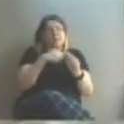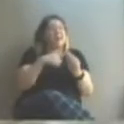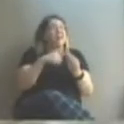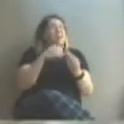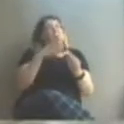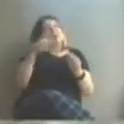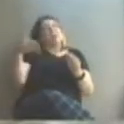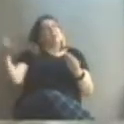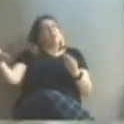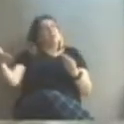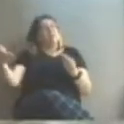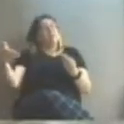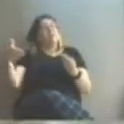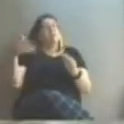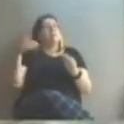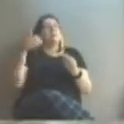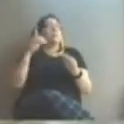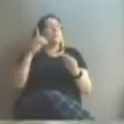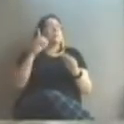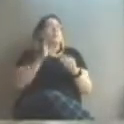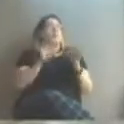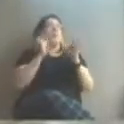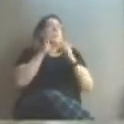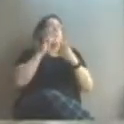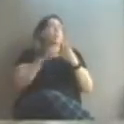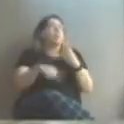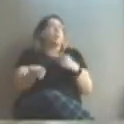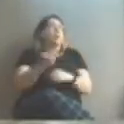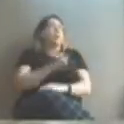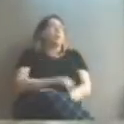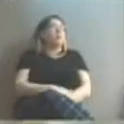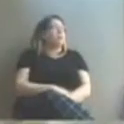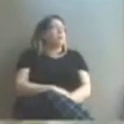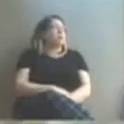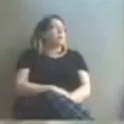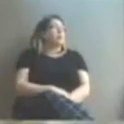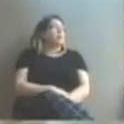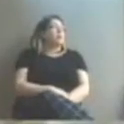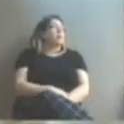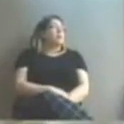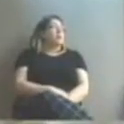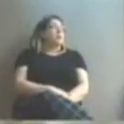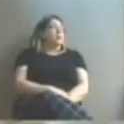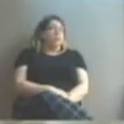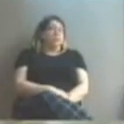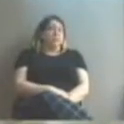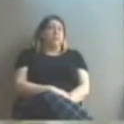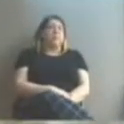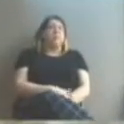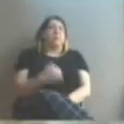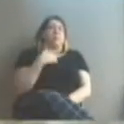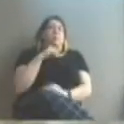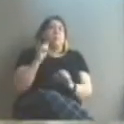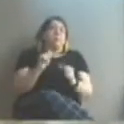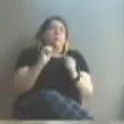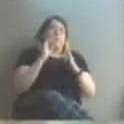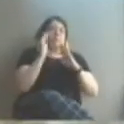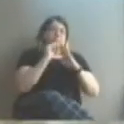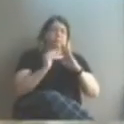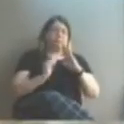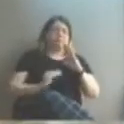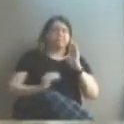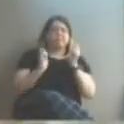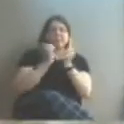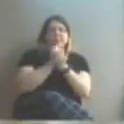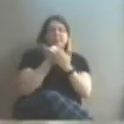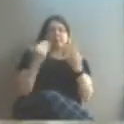few slides that are important to you. But basically, we're able to catalog everything.